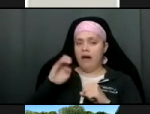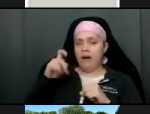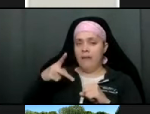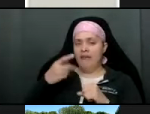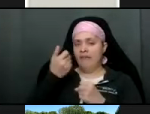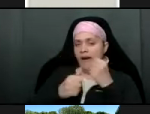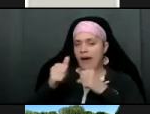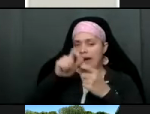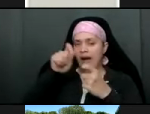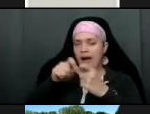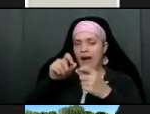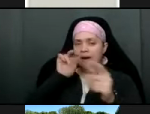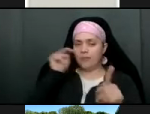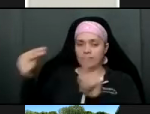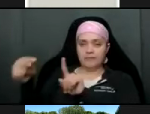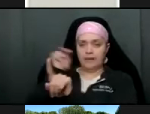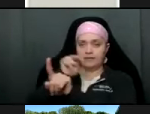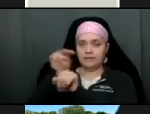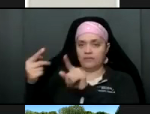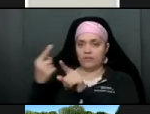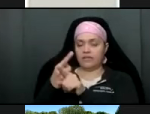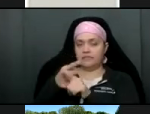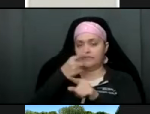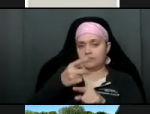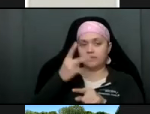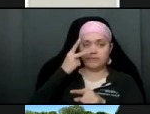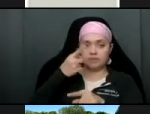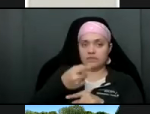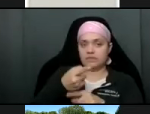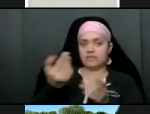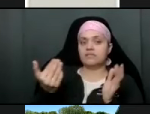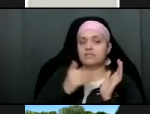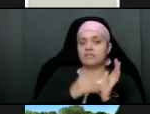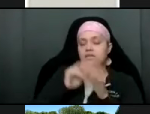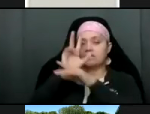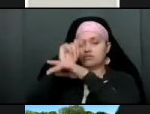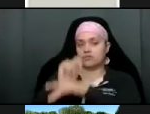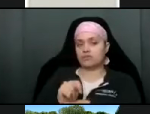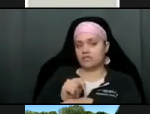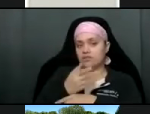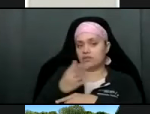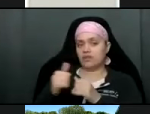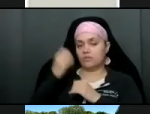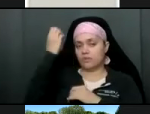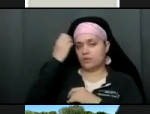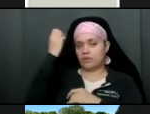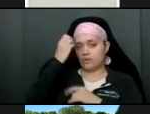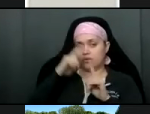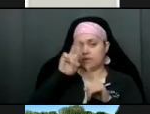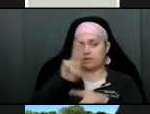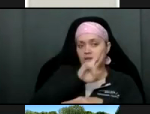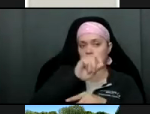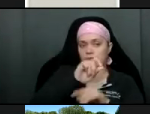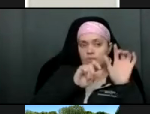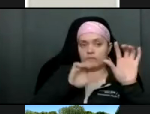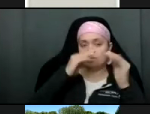any particular perspective, right? And what you're seeing here is, again, the traditional kind of thing with Europe and United States near